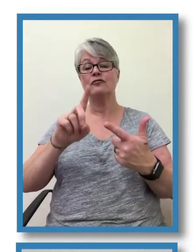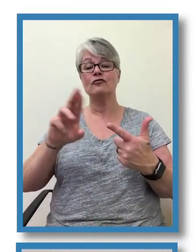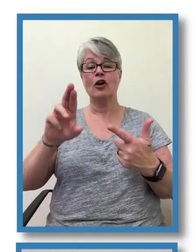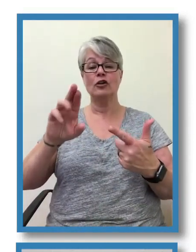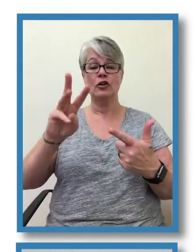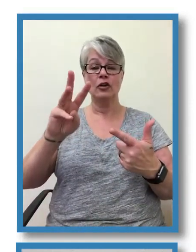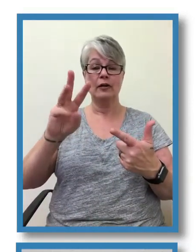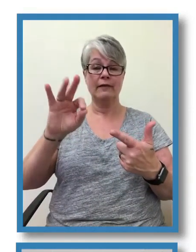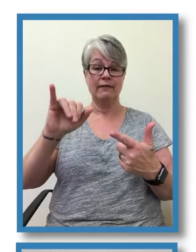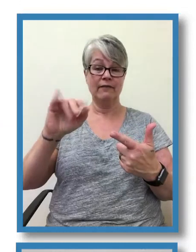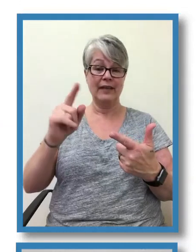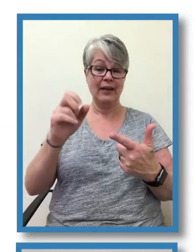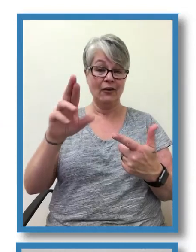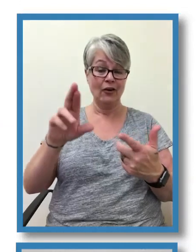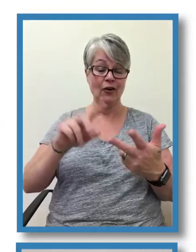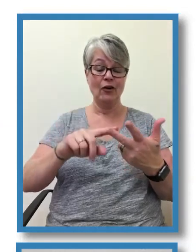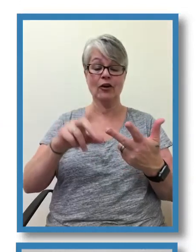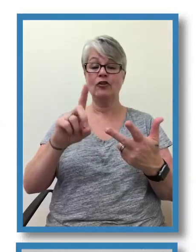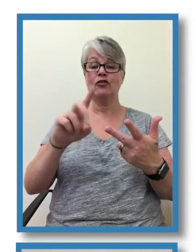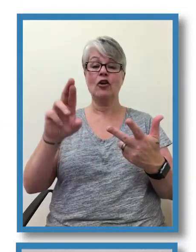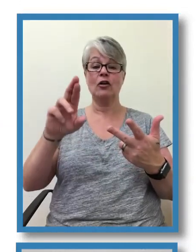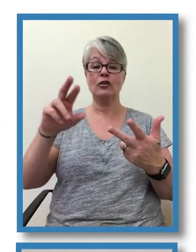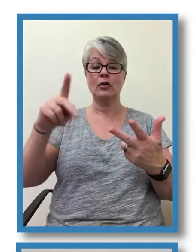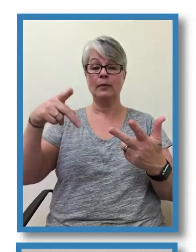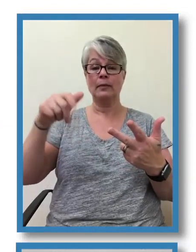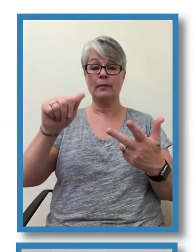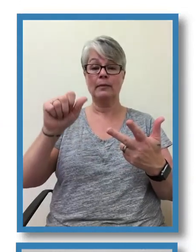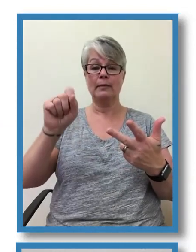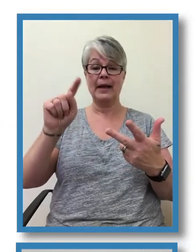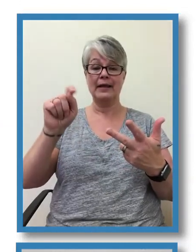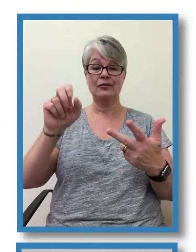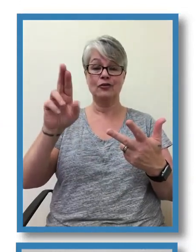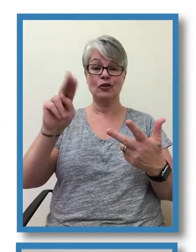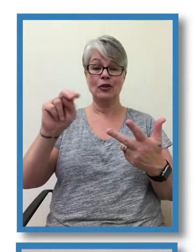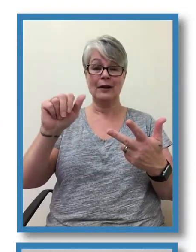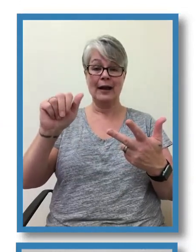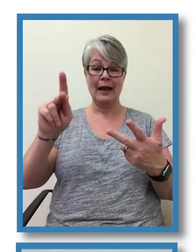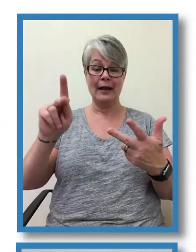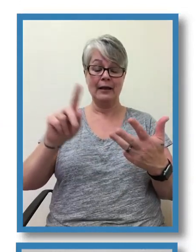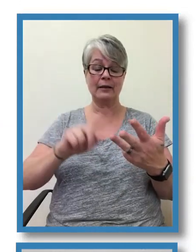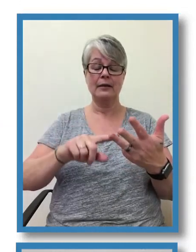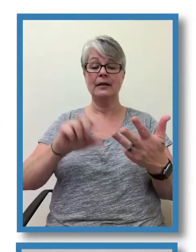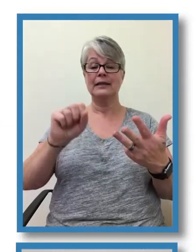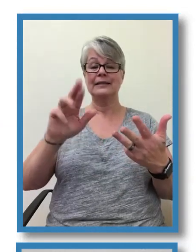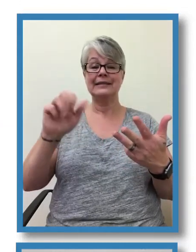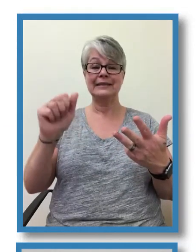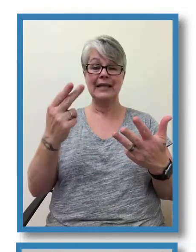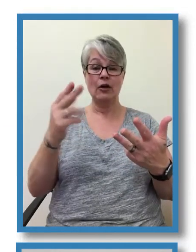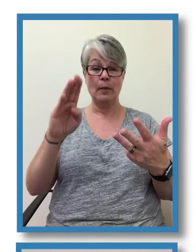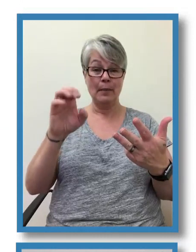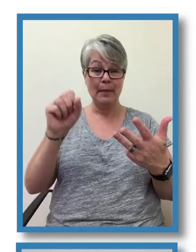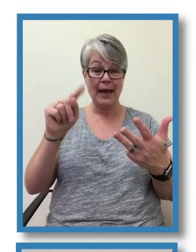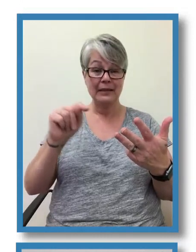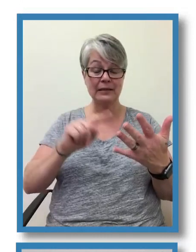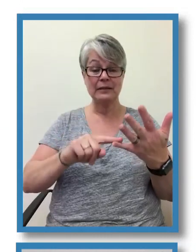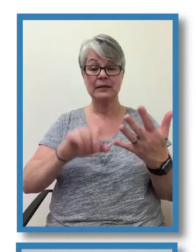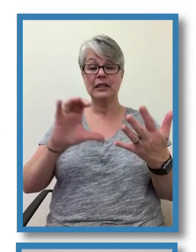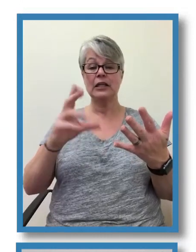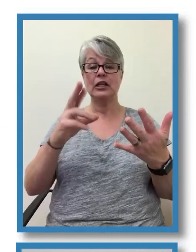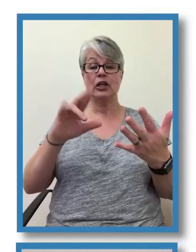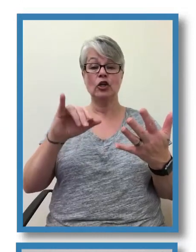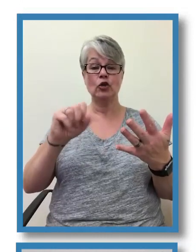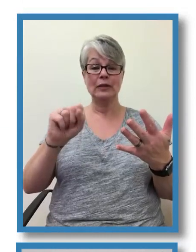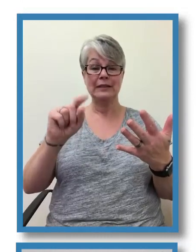I mentioned, all of our coordinators, Nada and Sally and Isabella at the